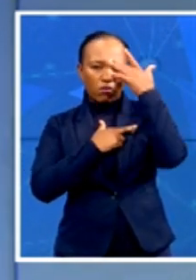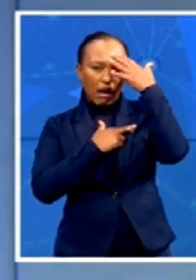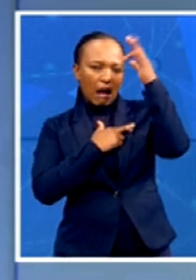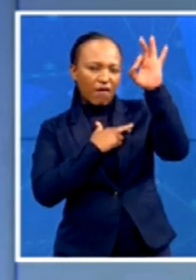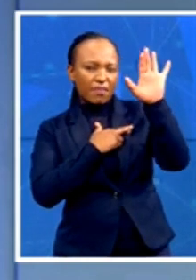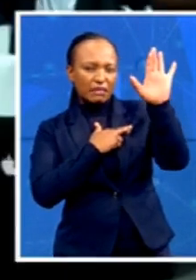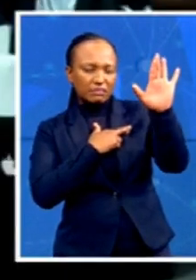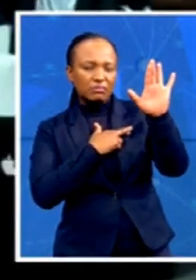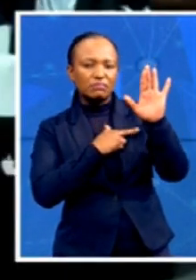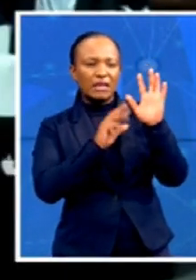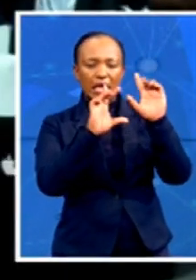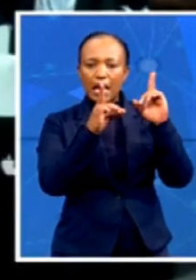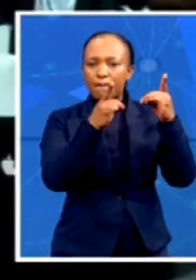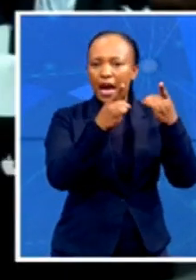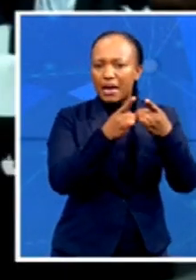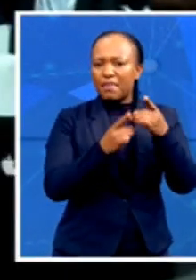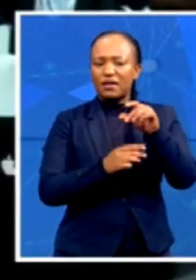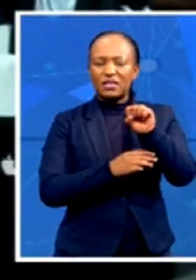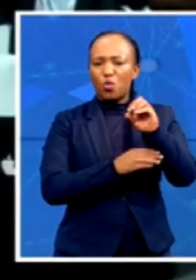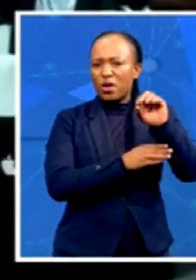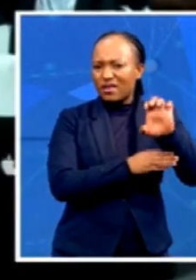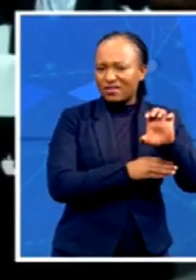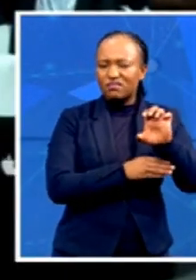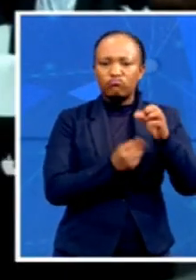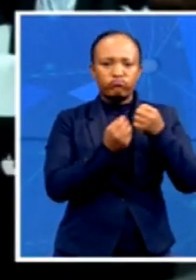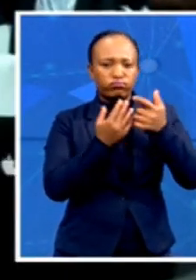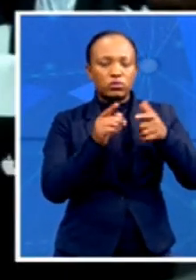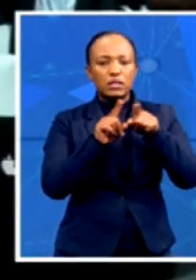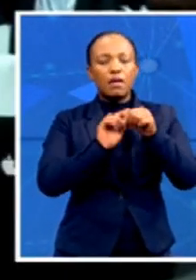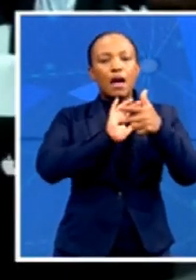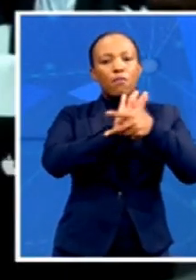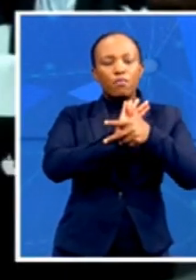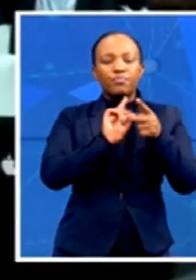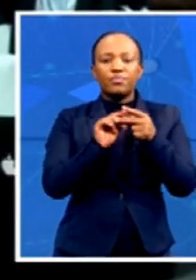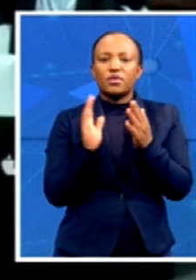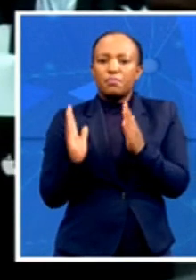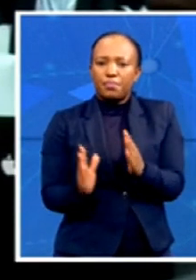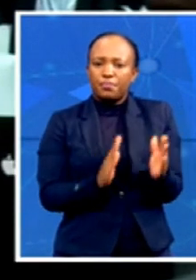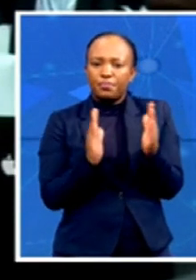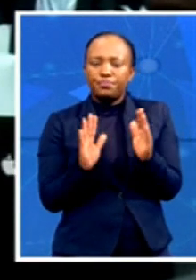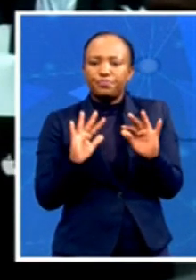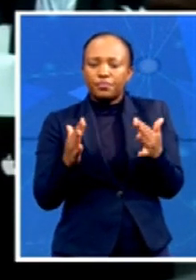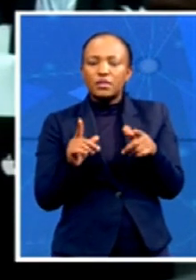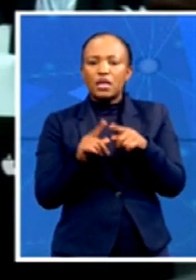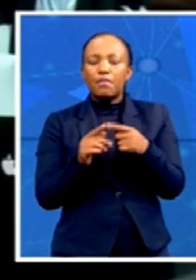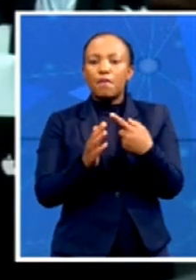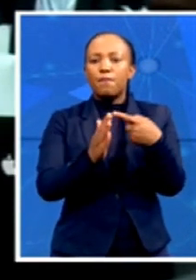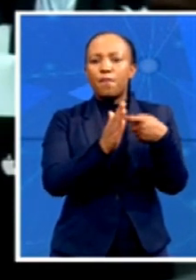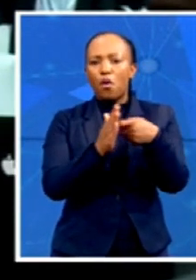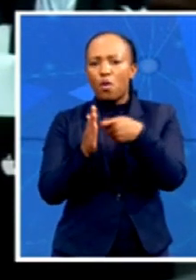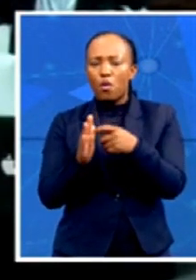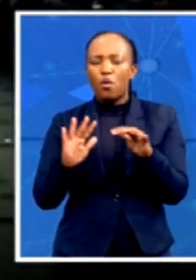as the approval, as well as the important area of procurement and delivery of large